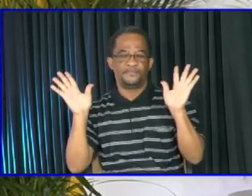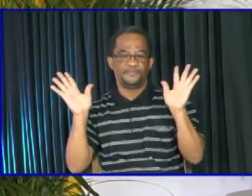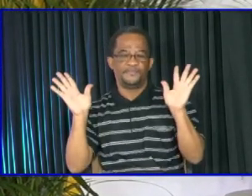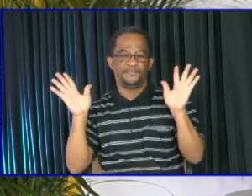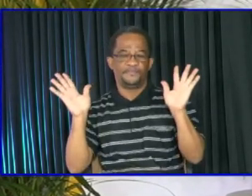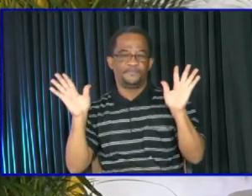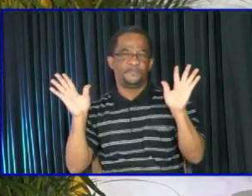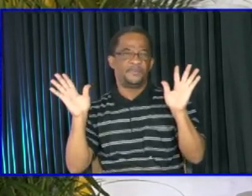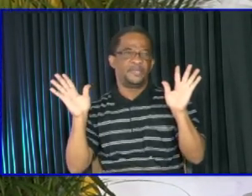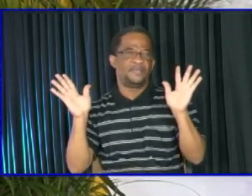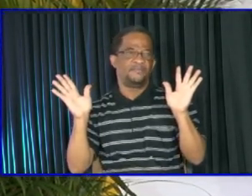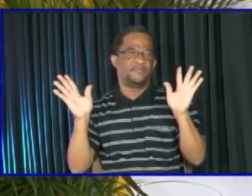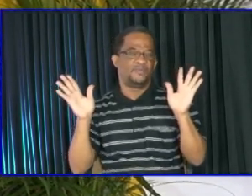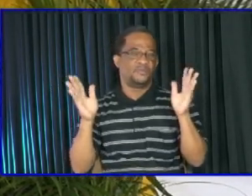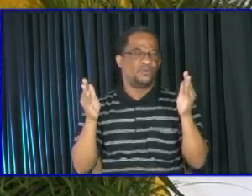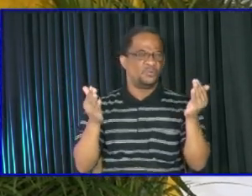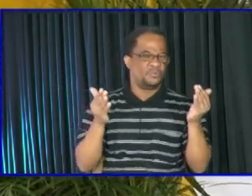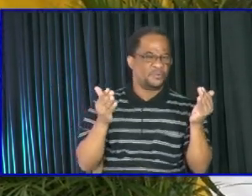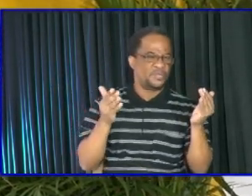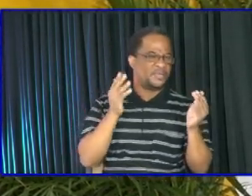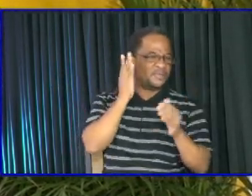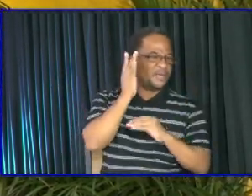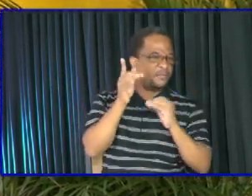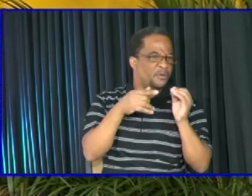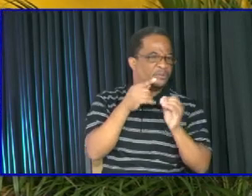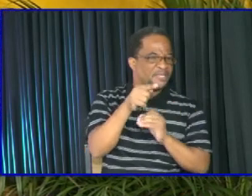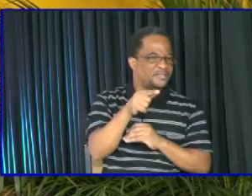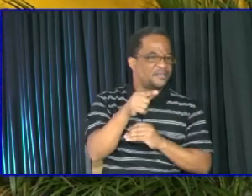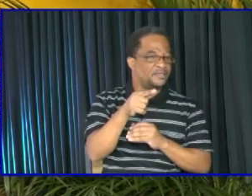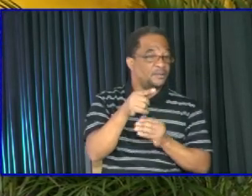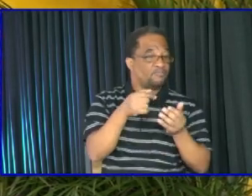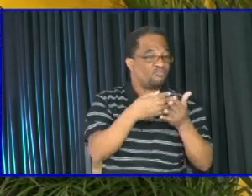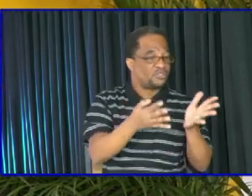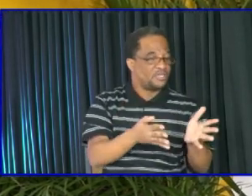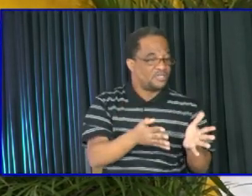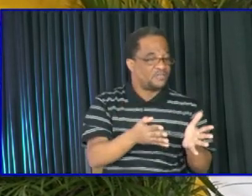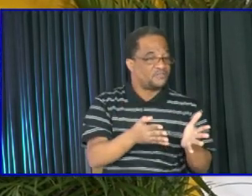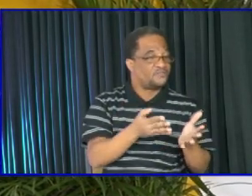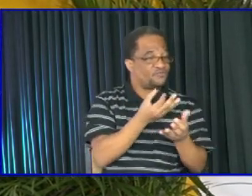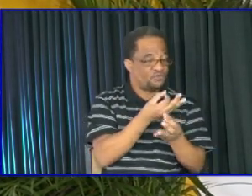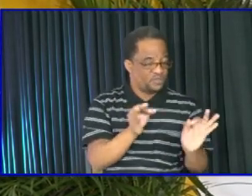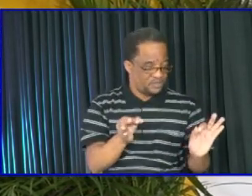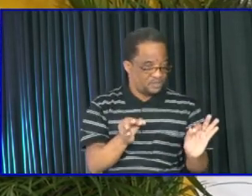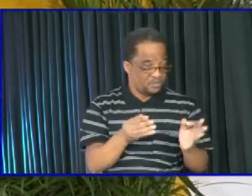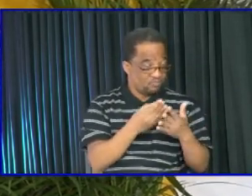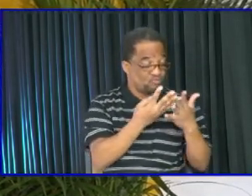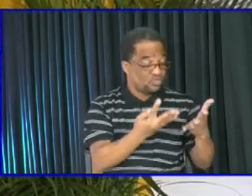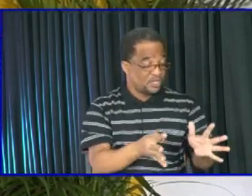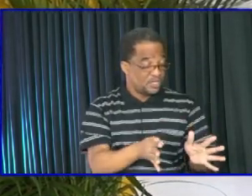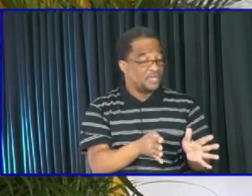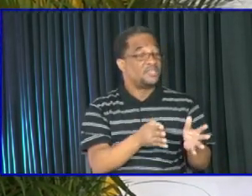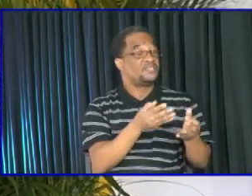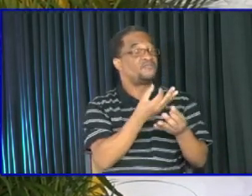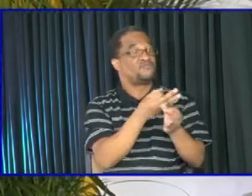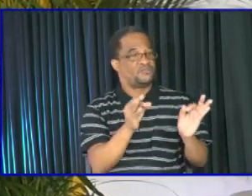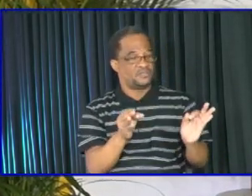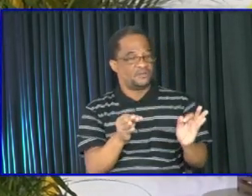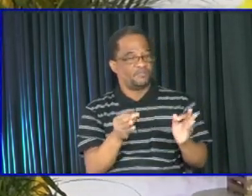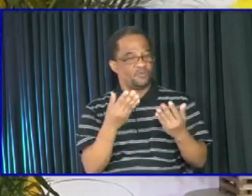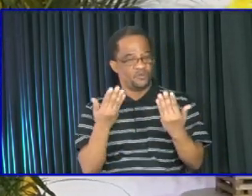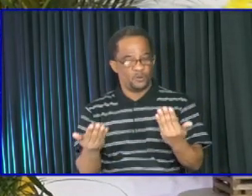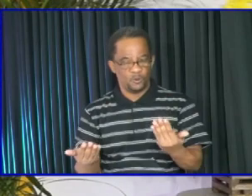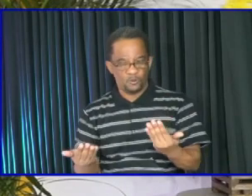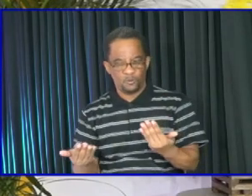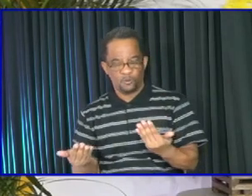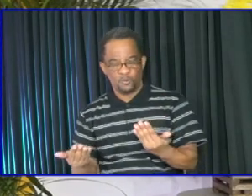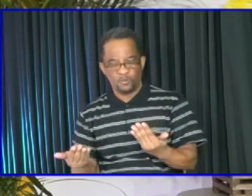Barabbas is set free. Jesus is to be crucified. Jesus, the